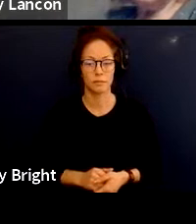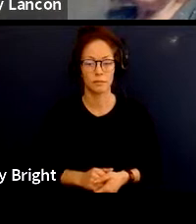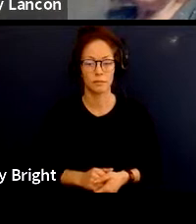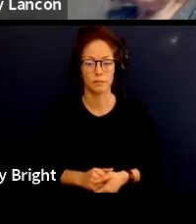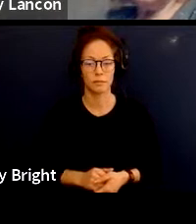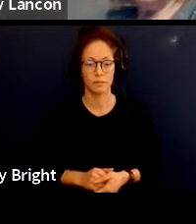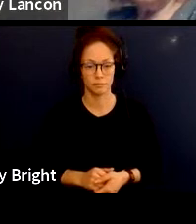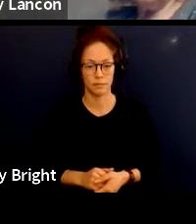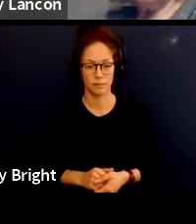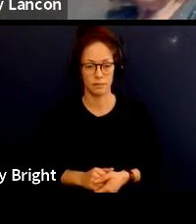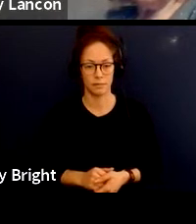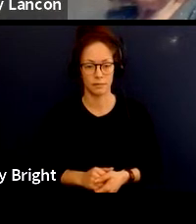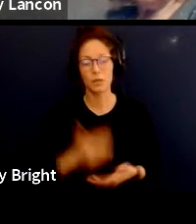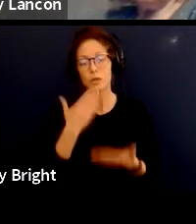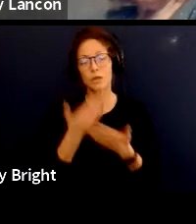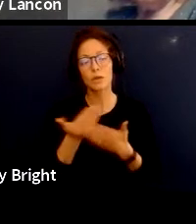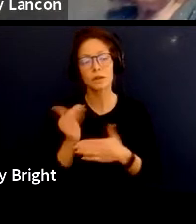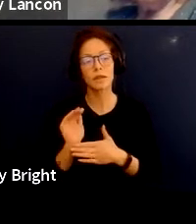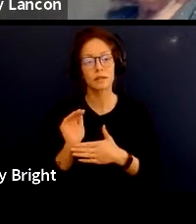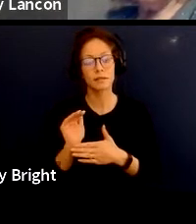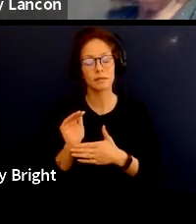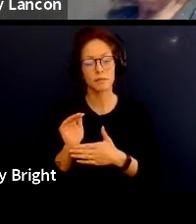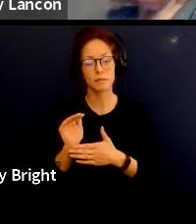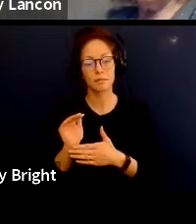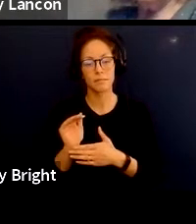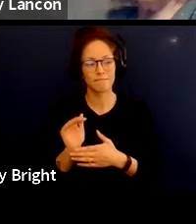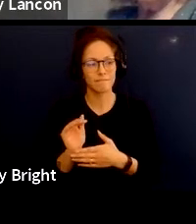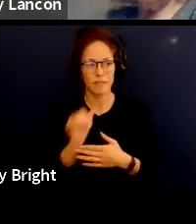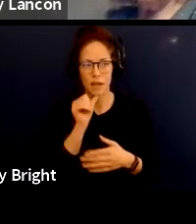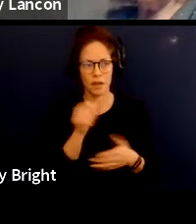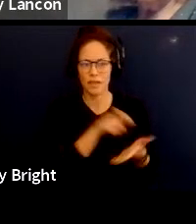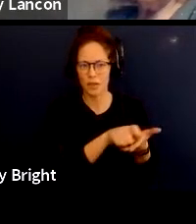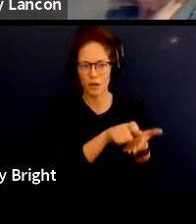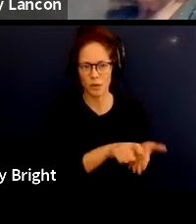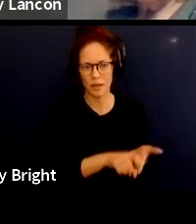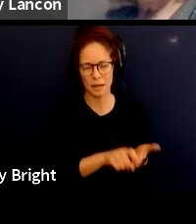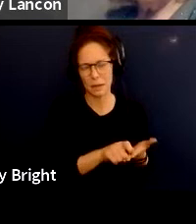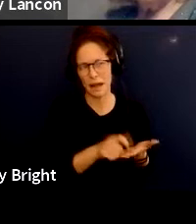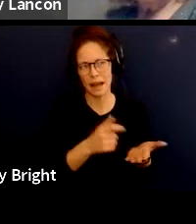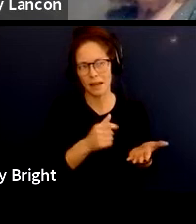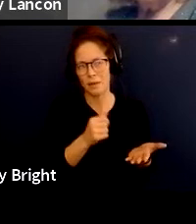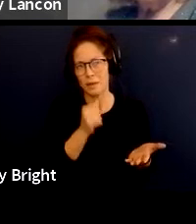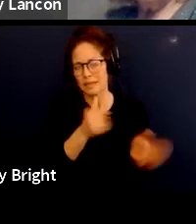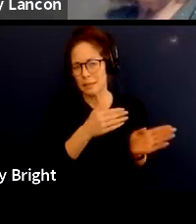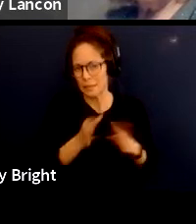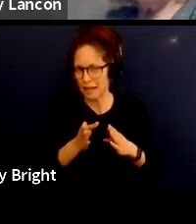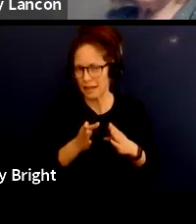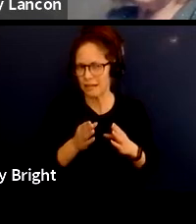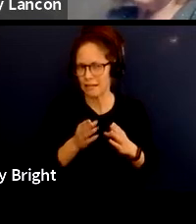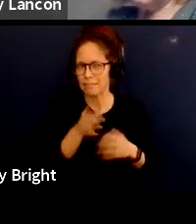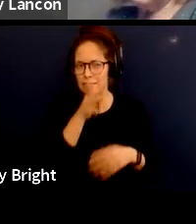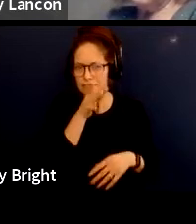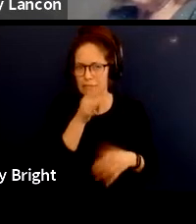Hi, good evening. I don't have anything written because I wasn't planning on speaking tonight.